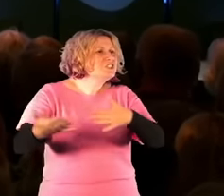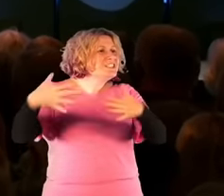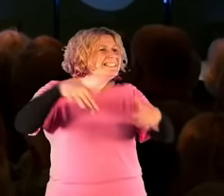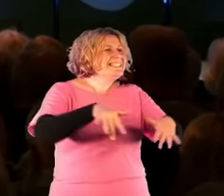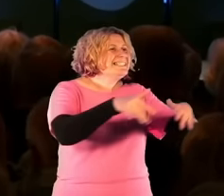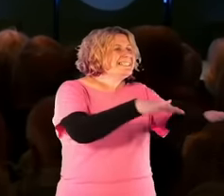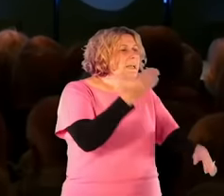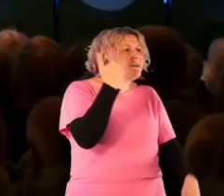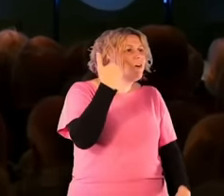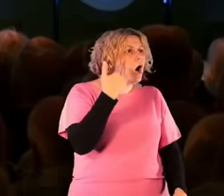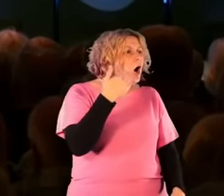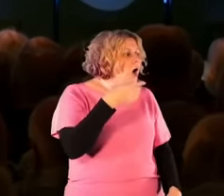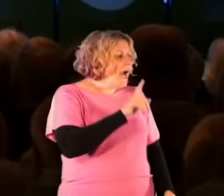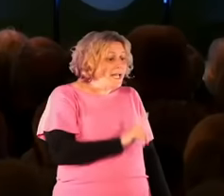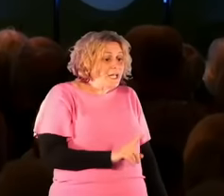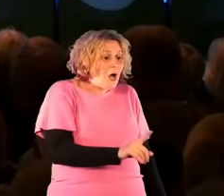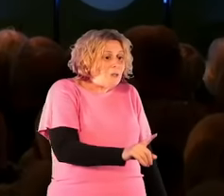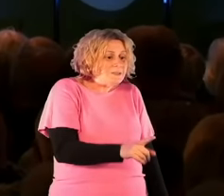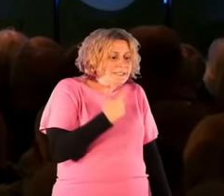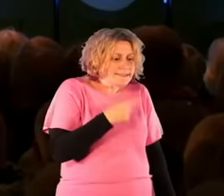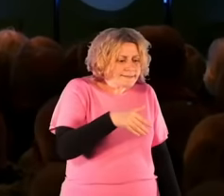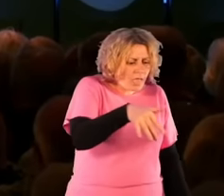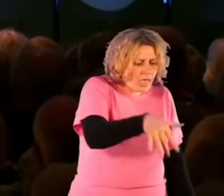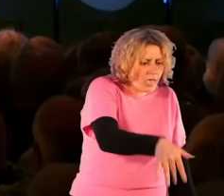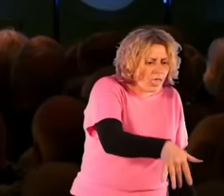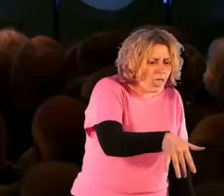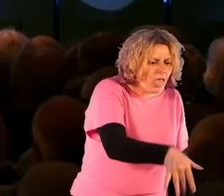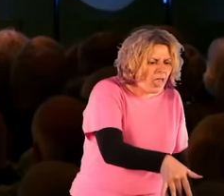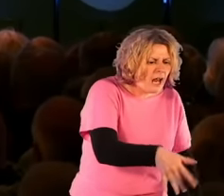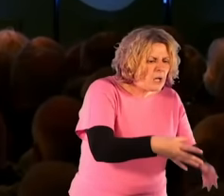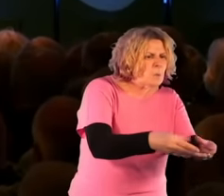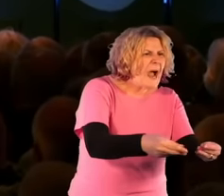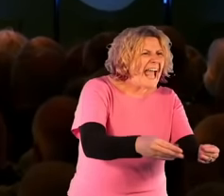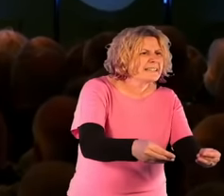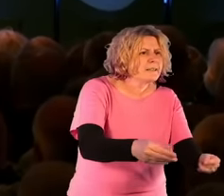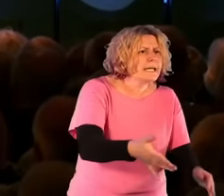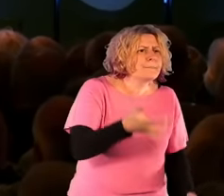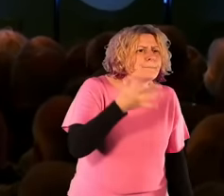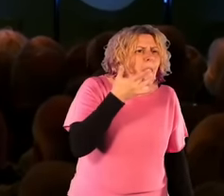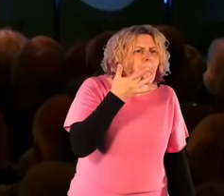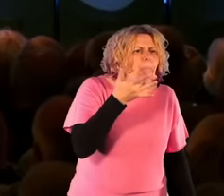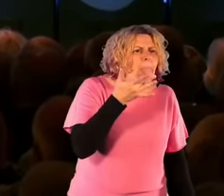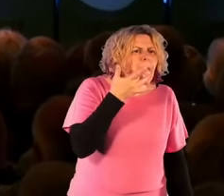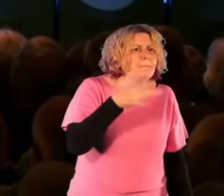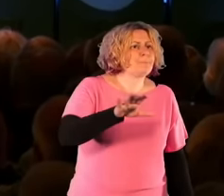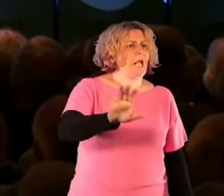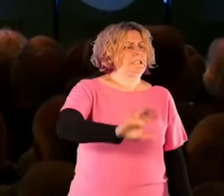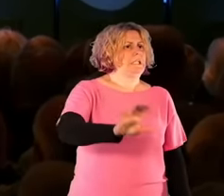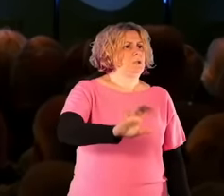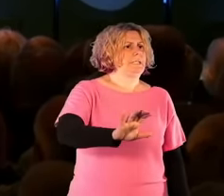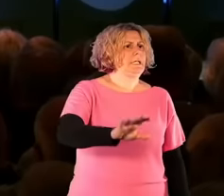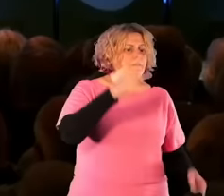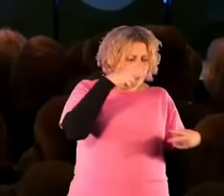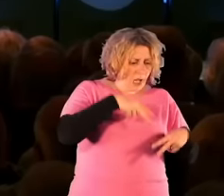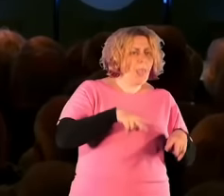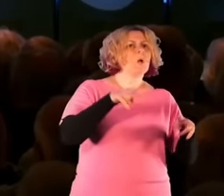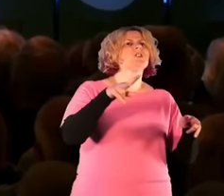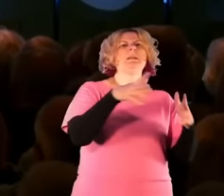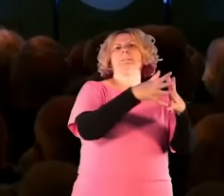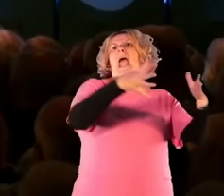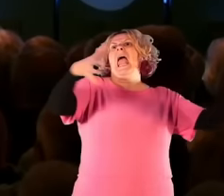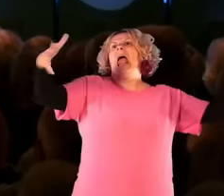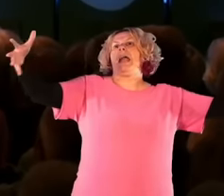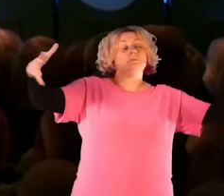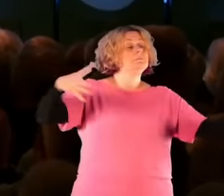puts his hand and he says, it's wet. And then he puts his hand to his lips and he says, it's salty. And then he looks up and he says, it's big. Well, he knows a bit about the sea. Everything he